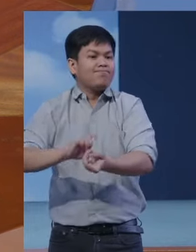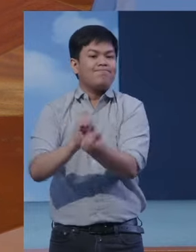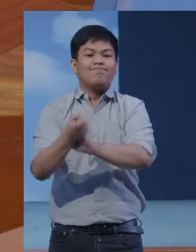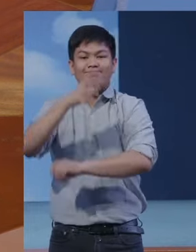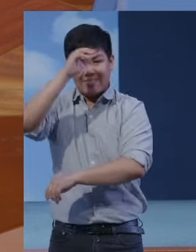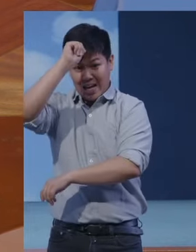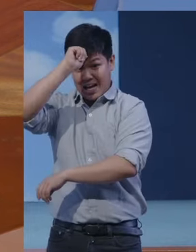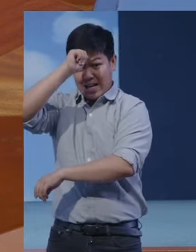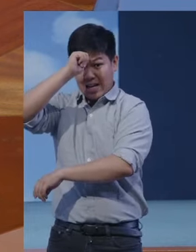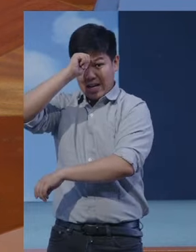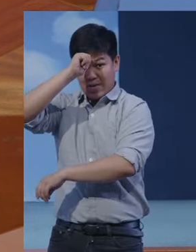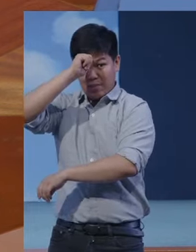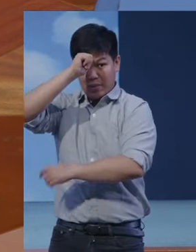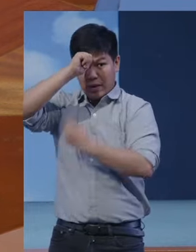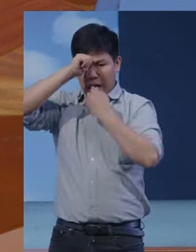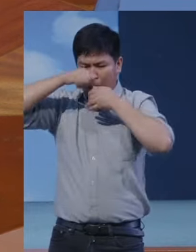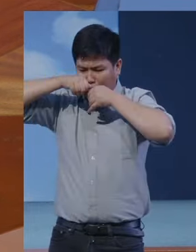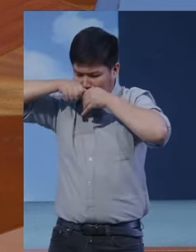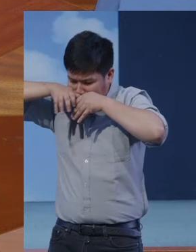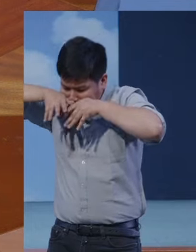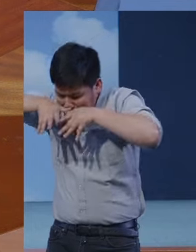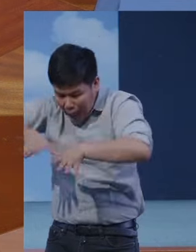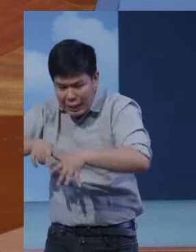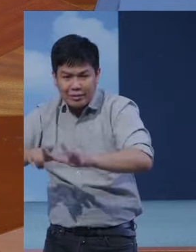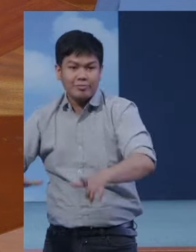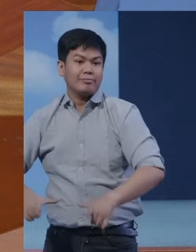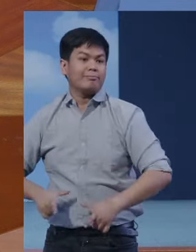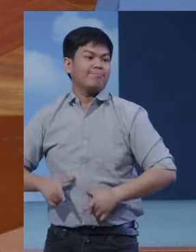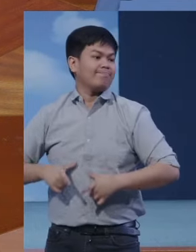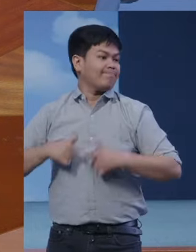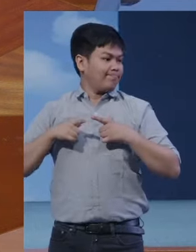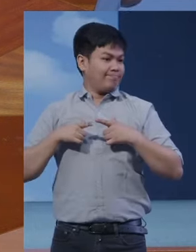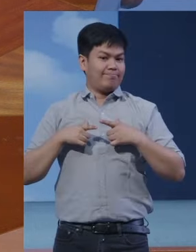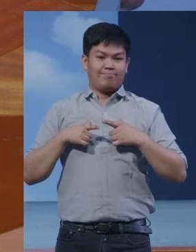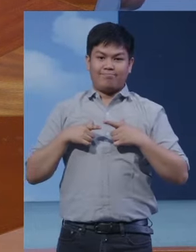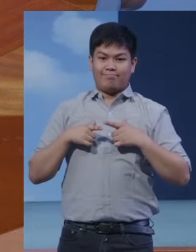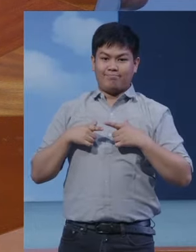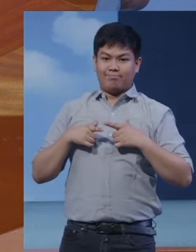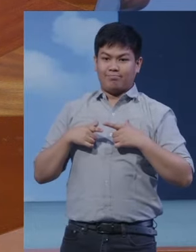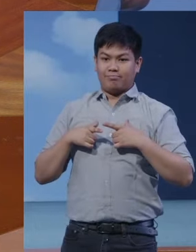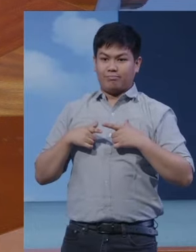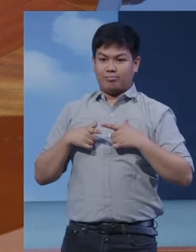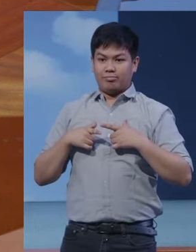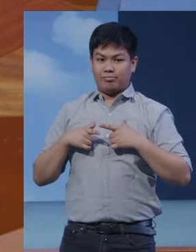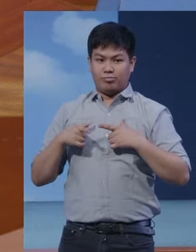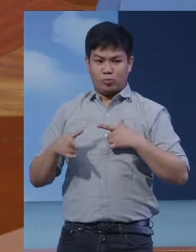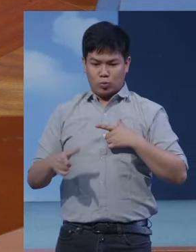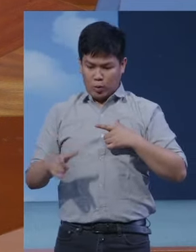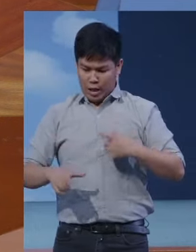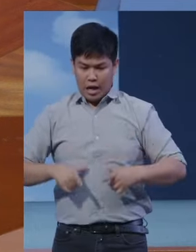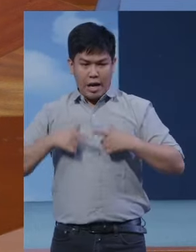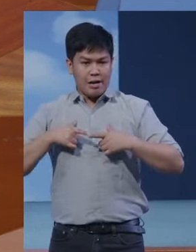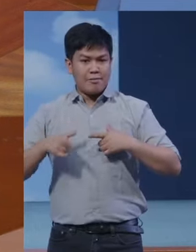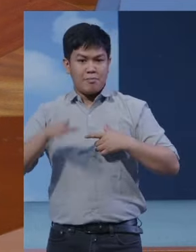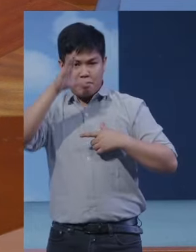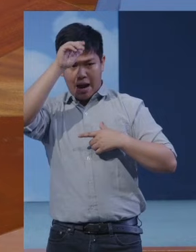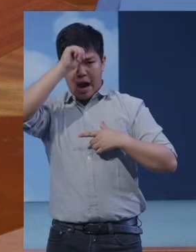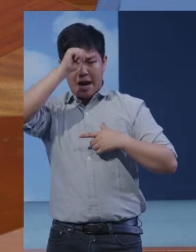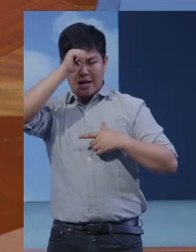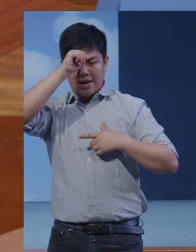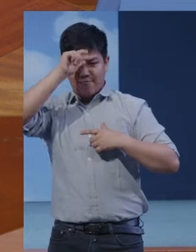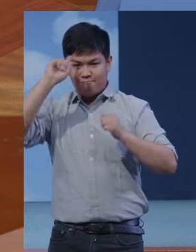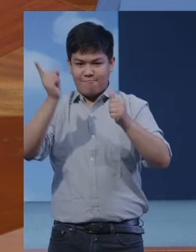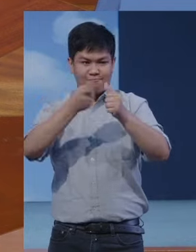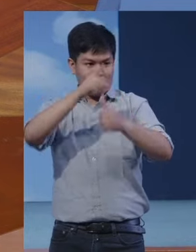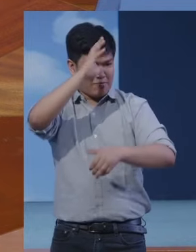the Lord God verse 7 formed The Man of dust from the ground and breathe into his nostrils the breath of life and the man became a living